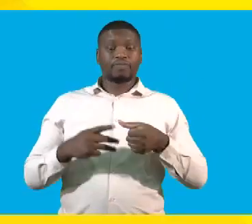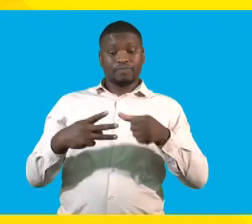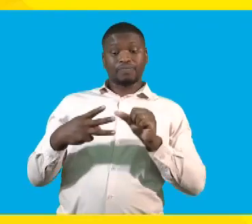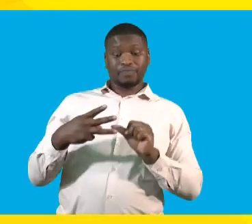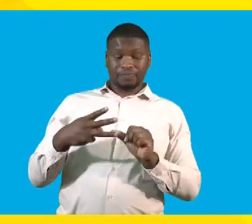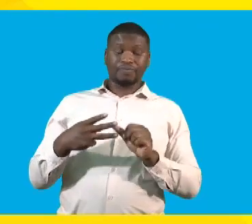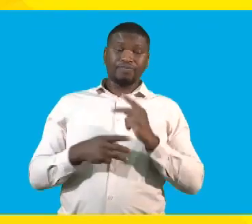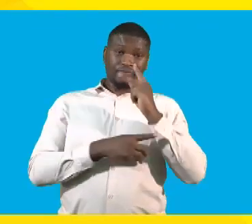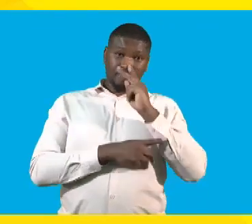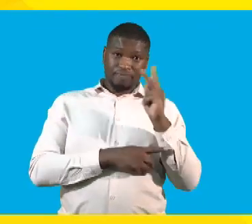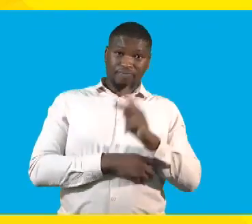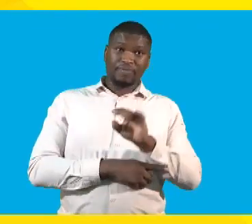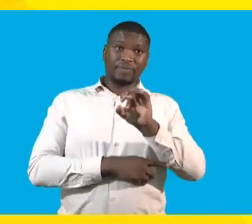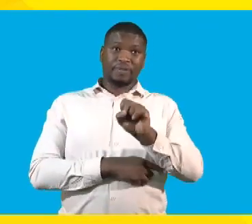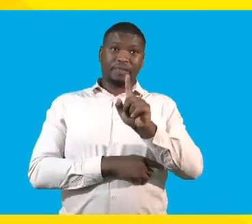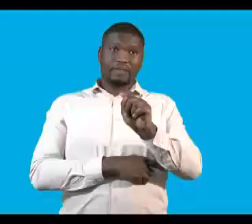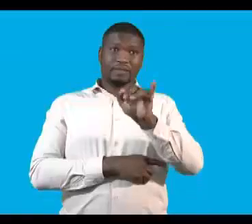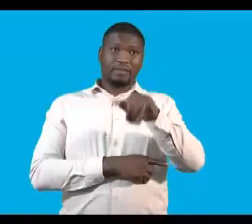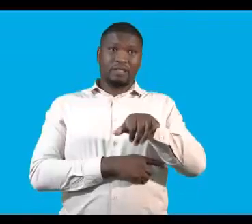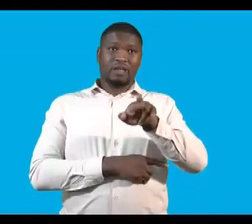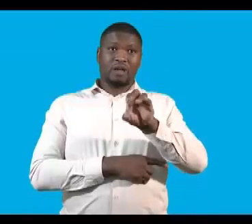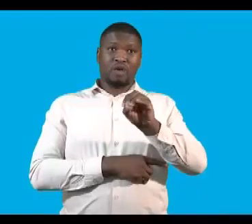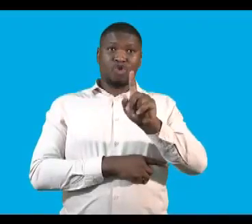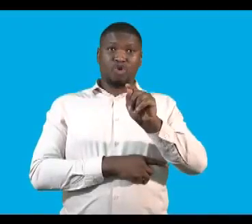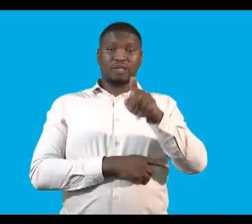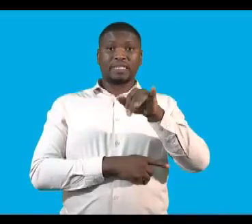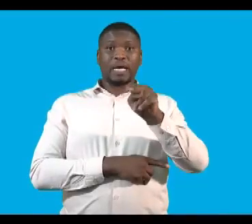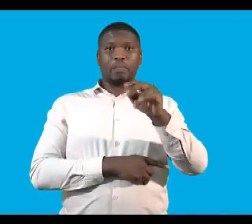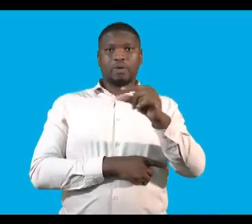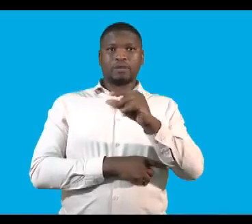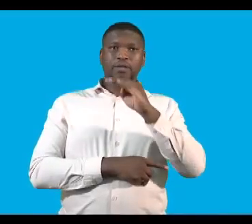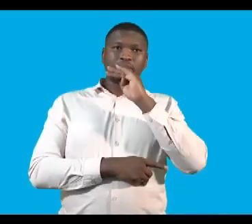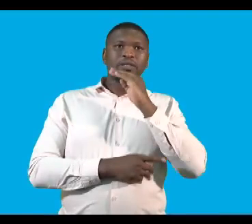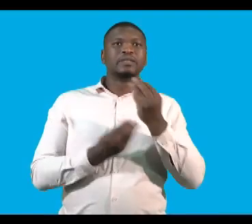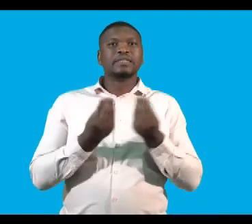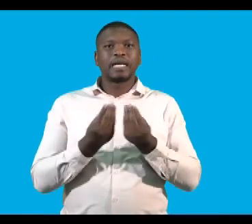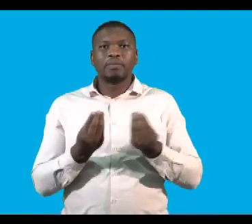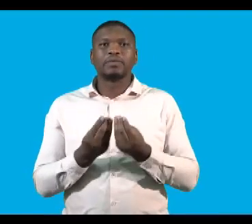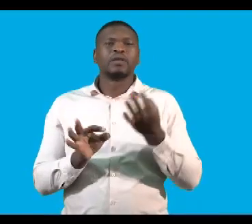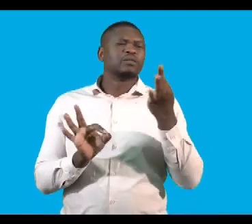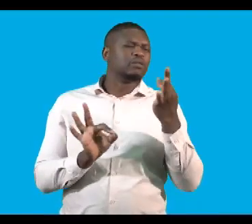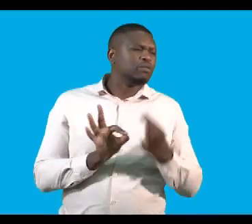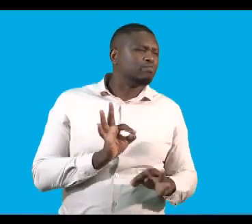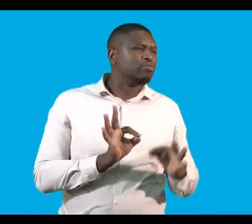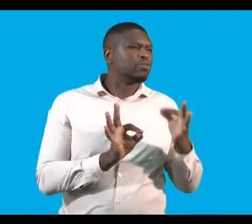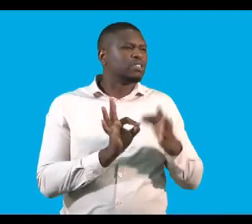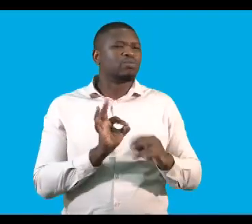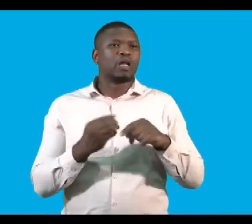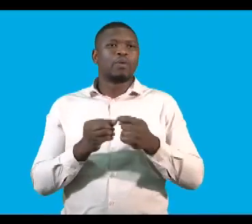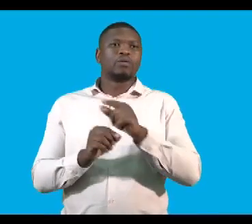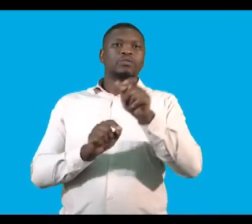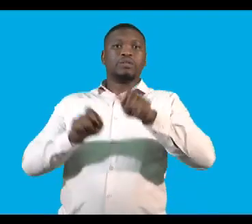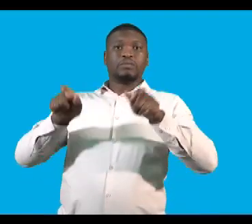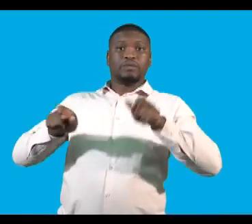Next up, we're going to look at stereotyping. Stereotyping is oversimplified generalizations about a group of